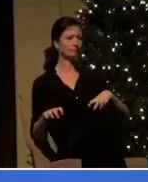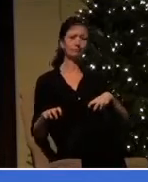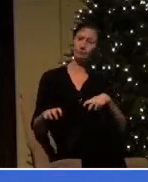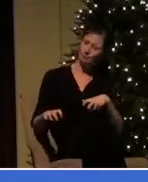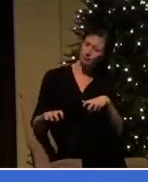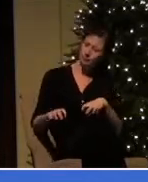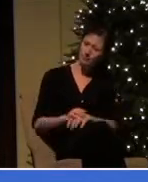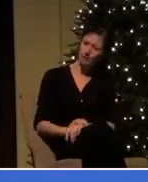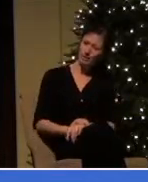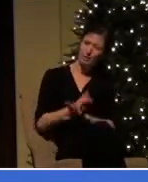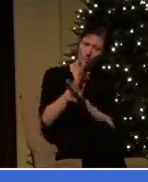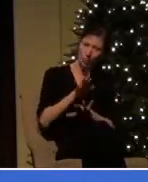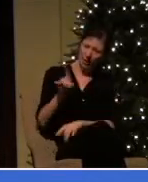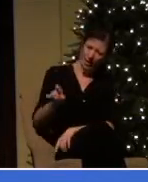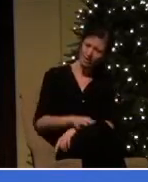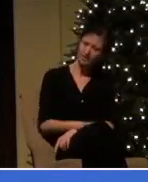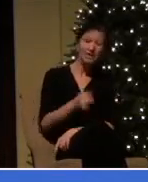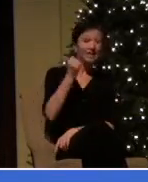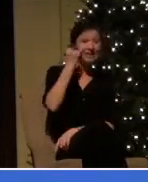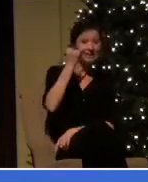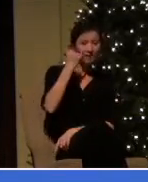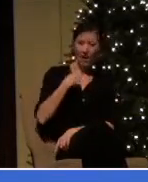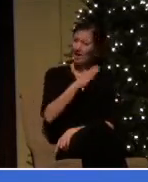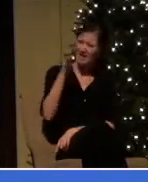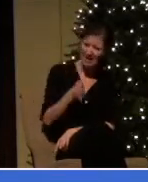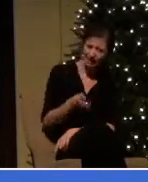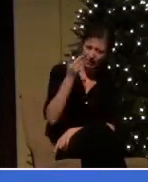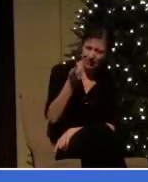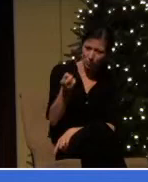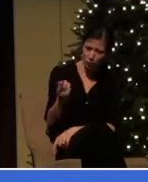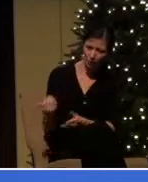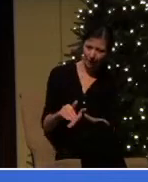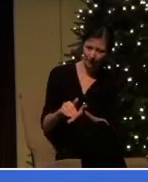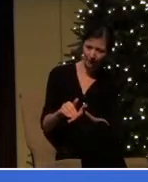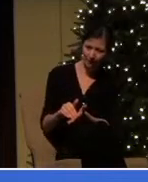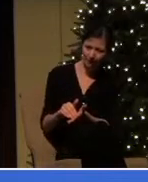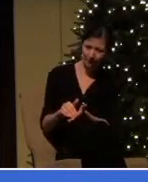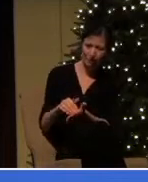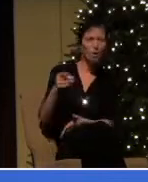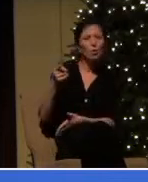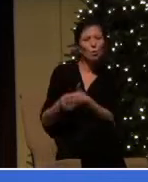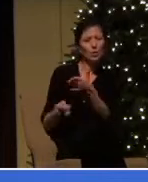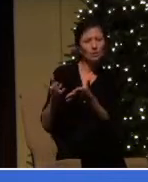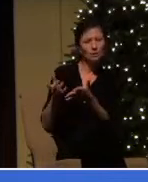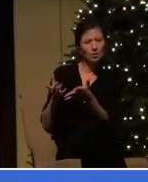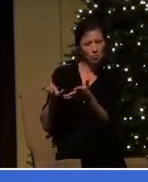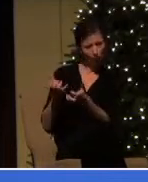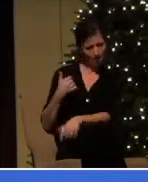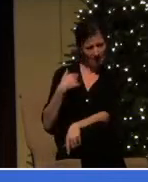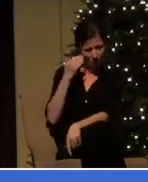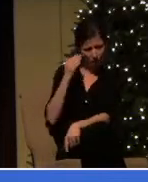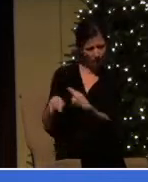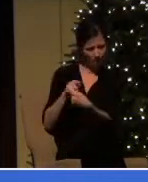asked, "If we never saw each other again, what would you really like